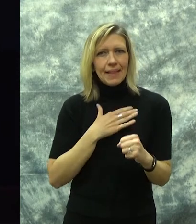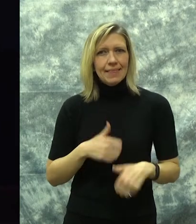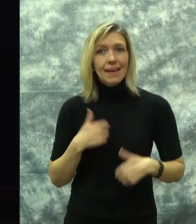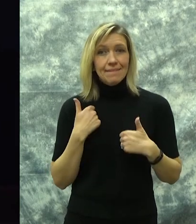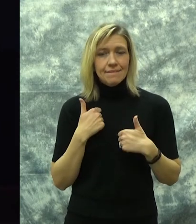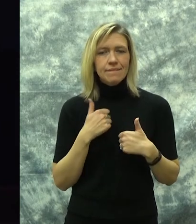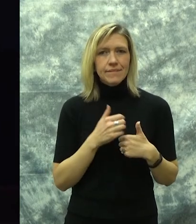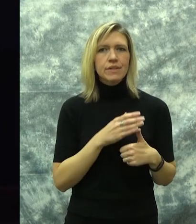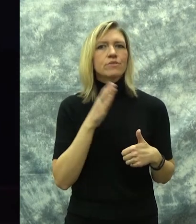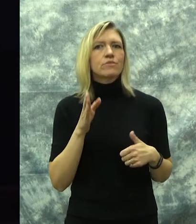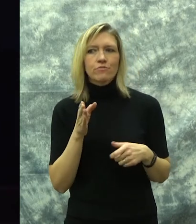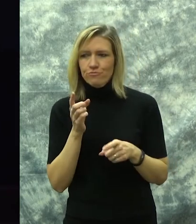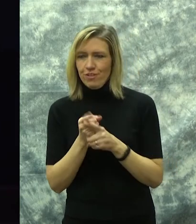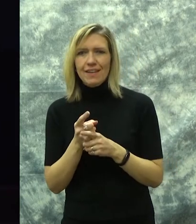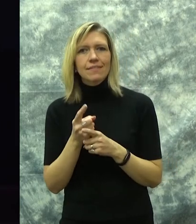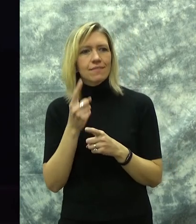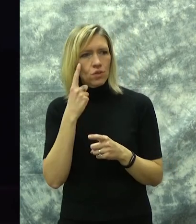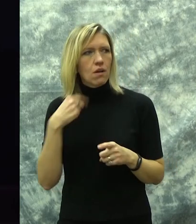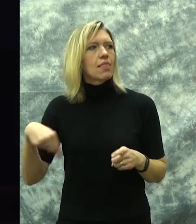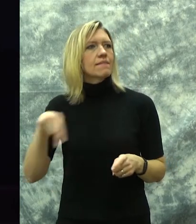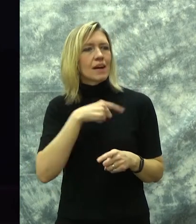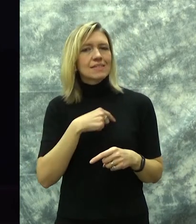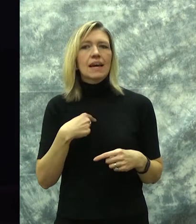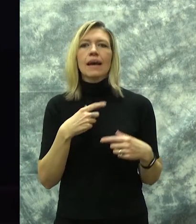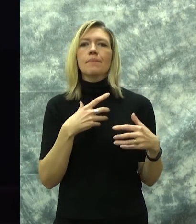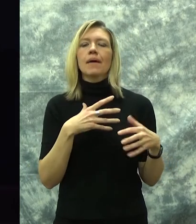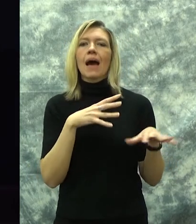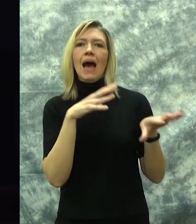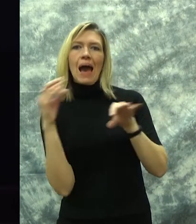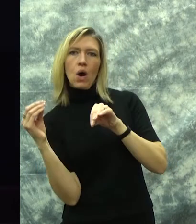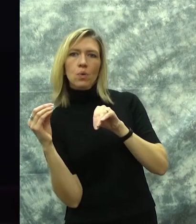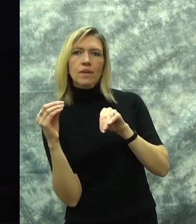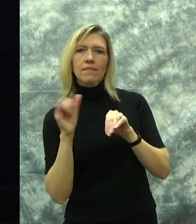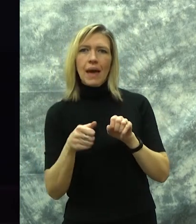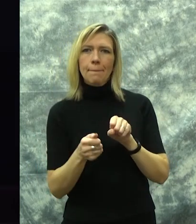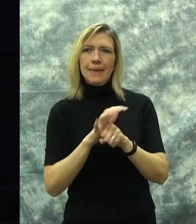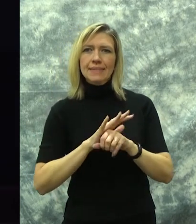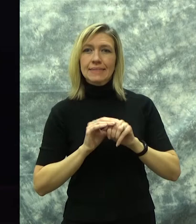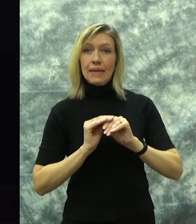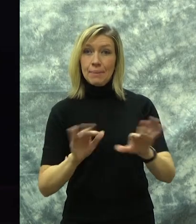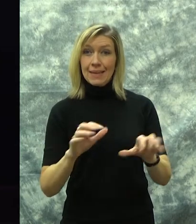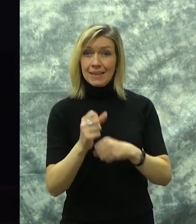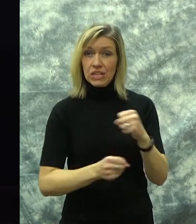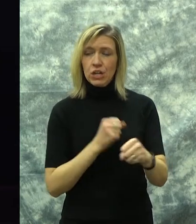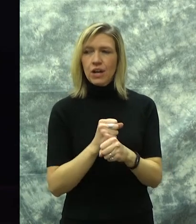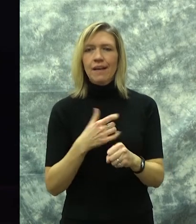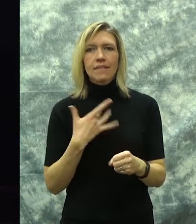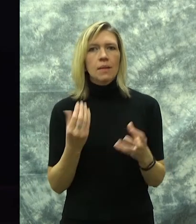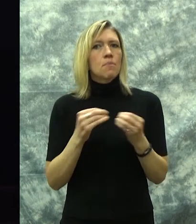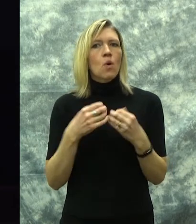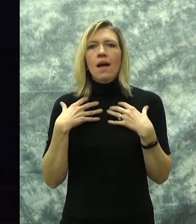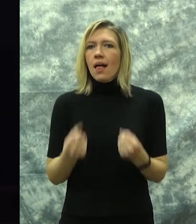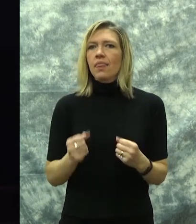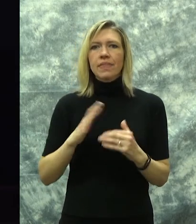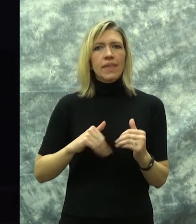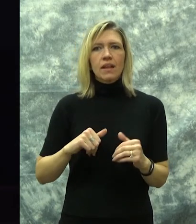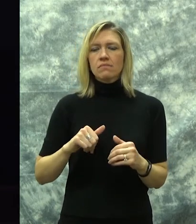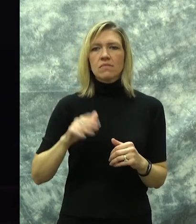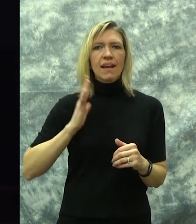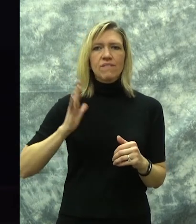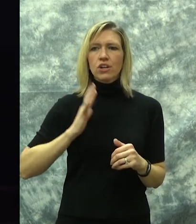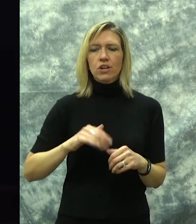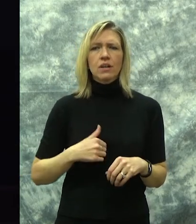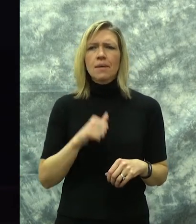of a pandemic year healthier than ever. Yeah. Right? That's what we want to be able to say, not make it up. I'm not saying don't say it if it's not